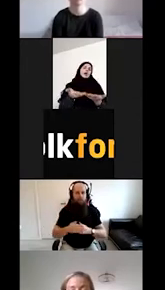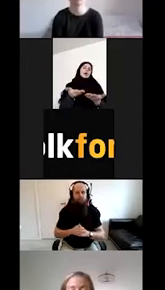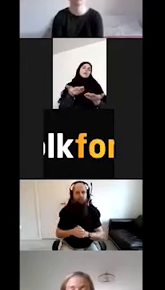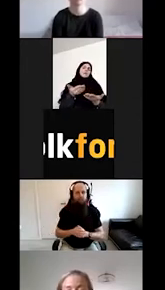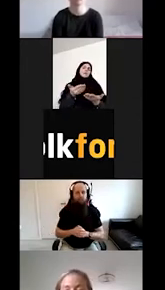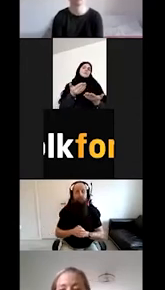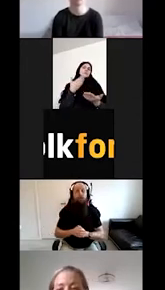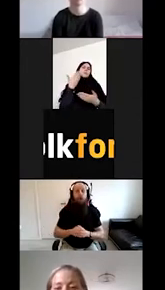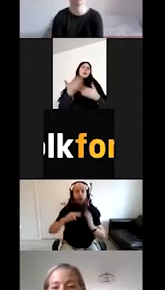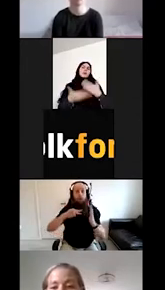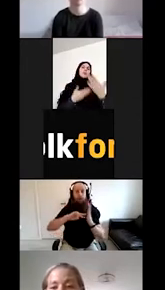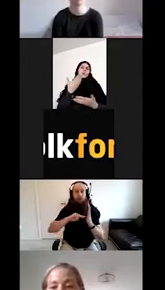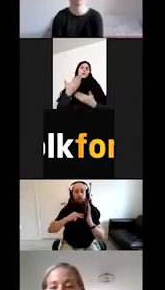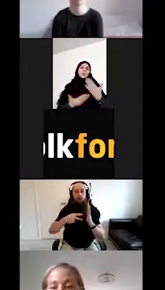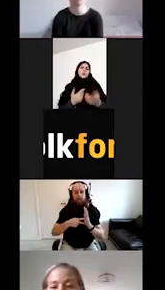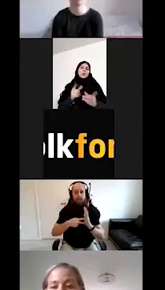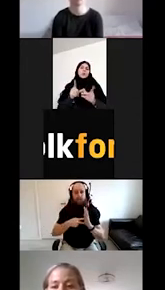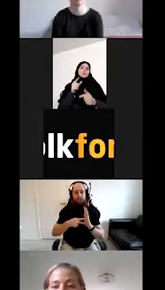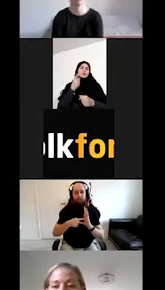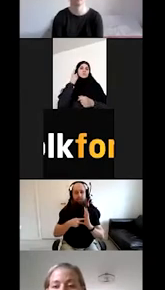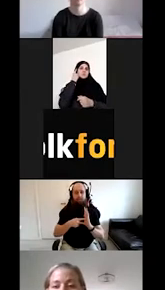methodology,